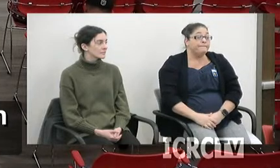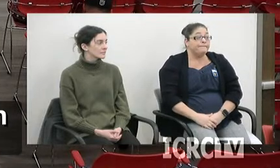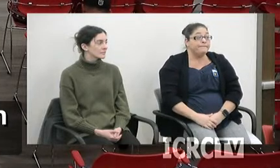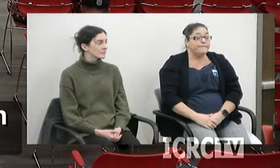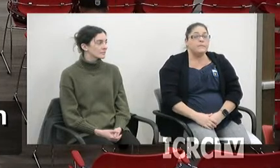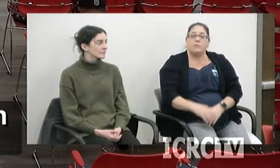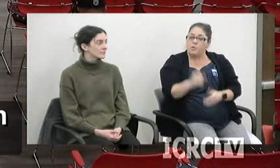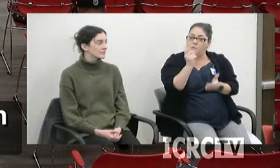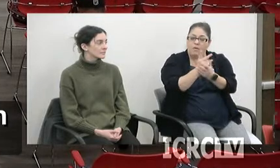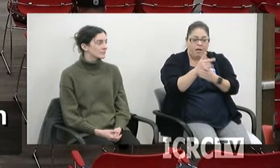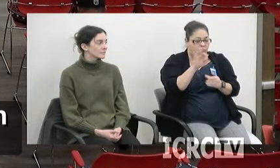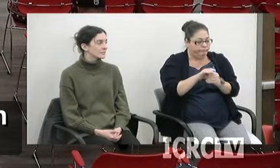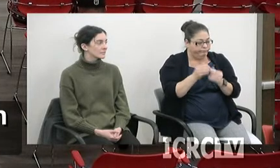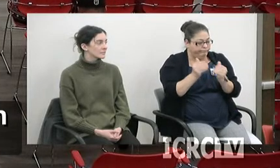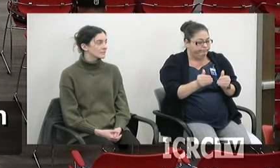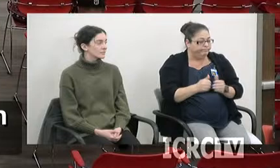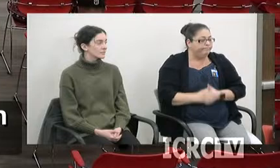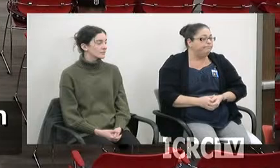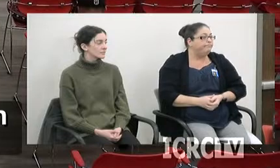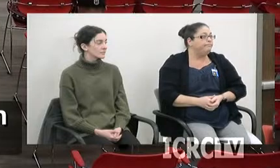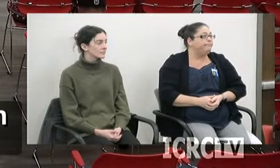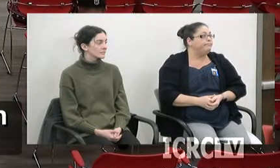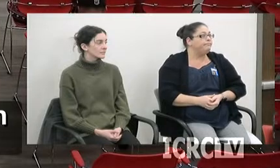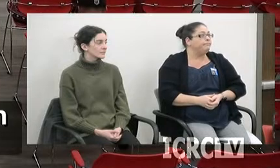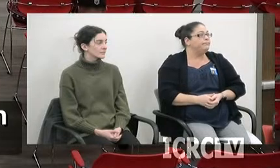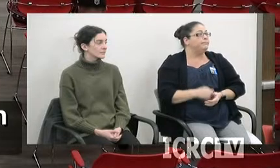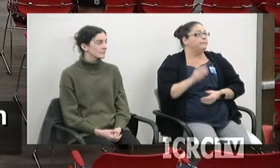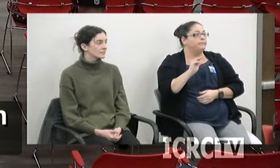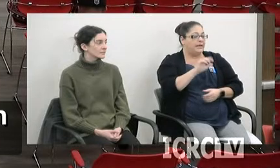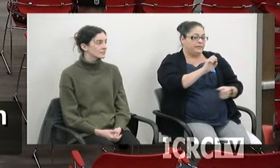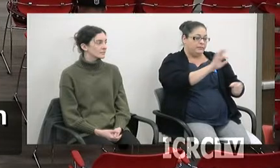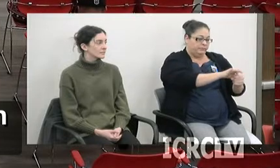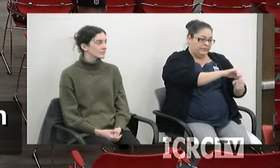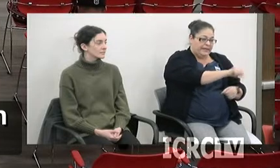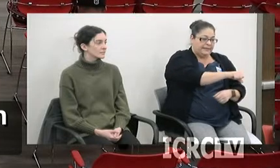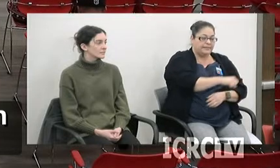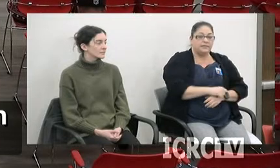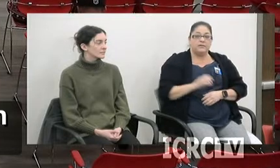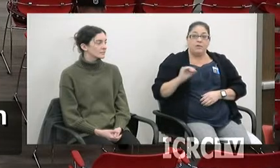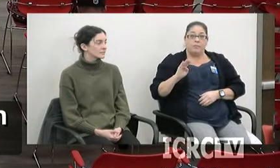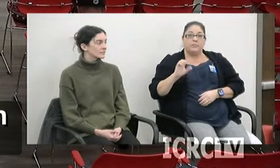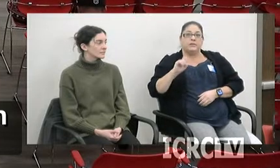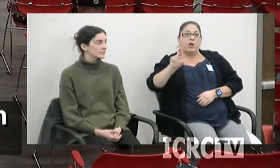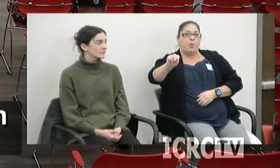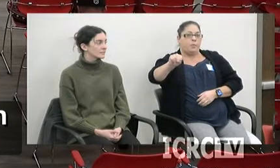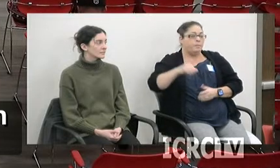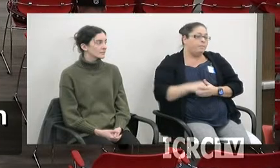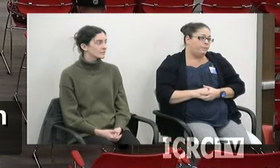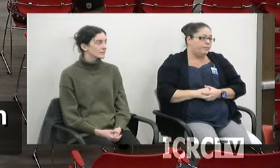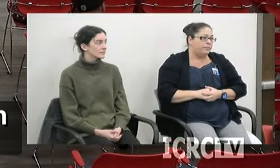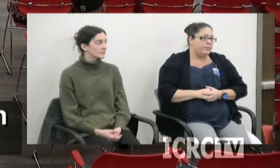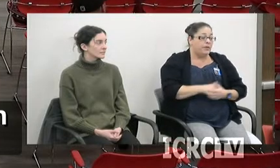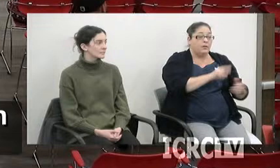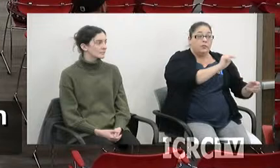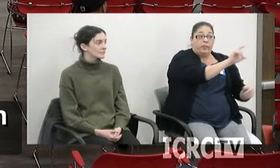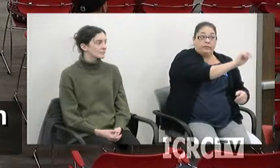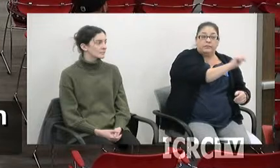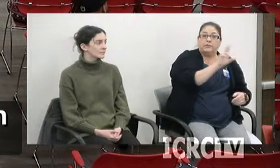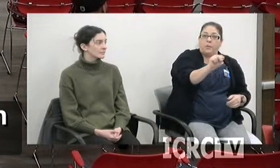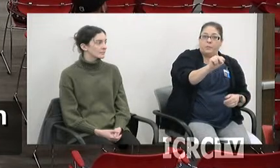Okay, call the roll. Mrs. Mason, Yes. Mr. Combs, No. Mrs. Nolan,